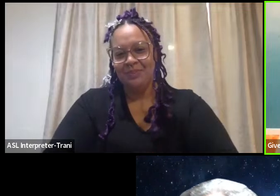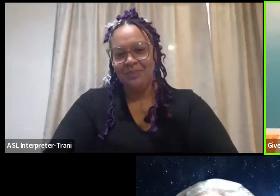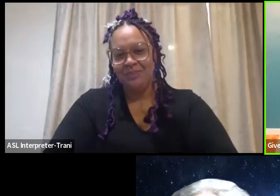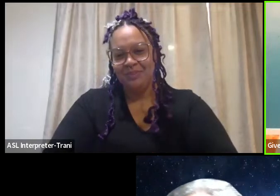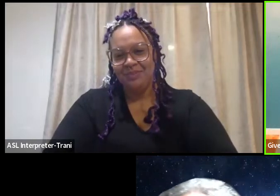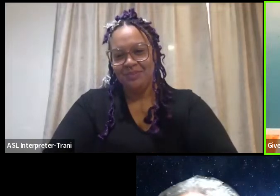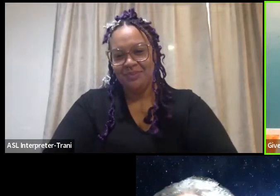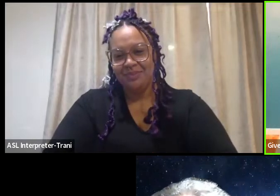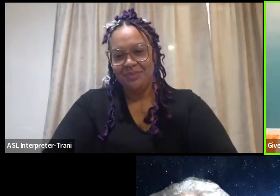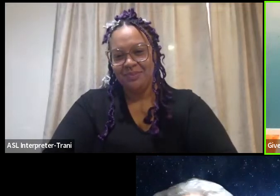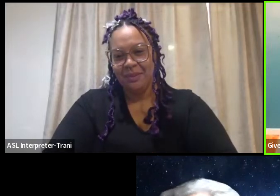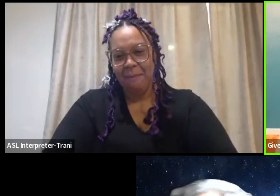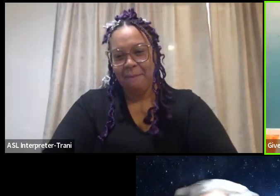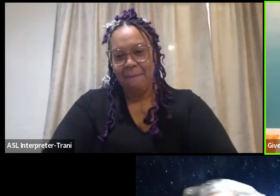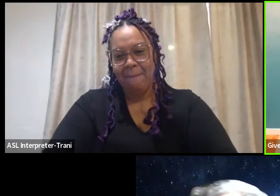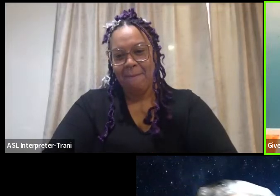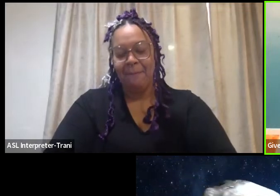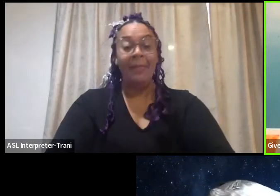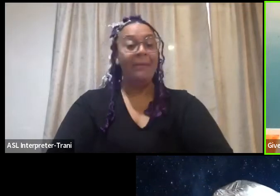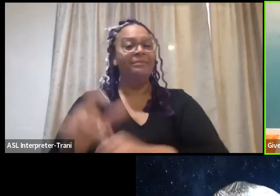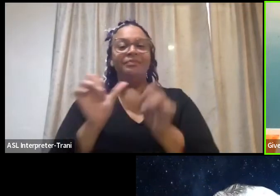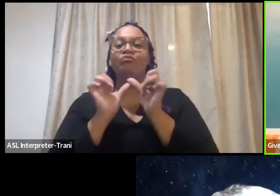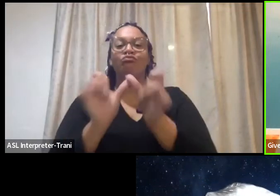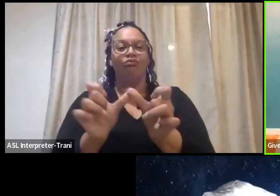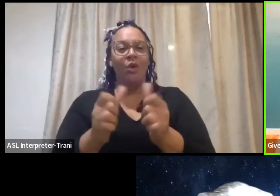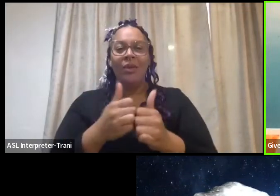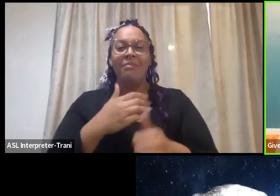Okay. You're going with my tried and true.